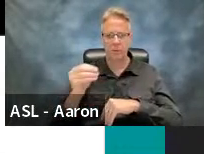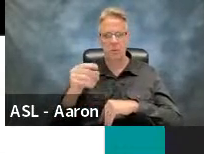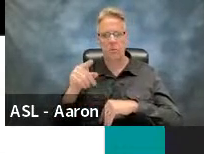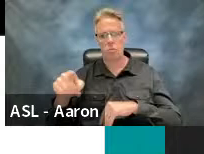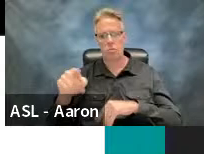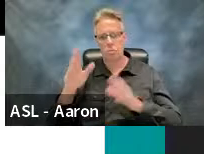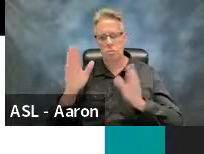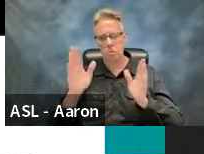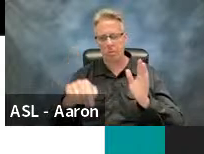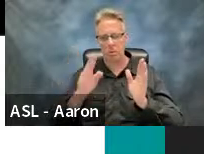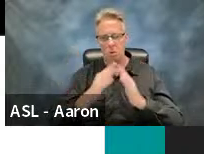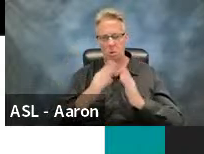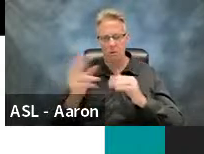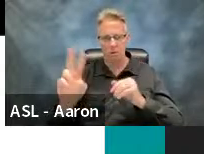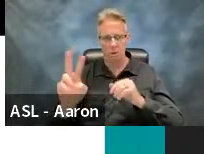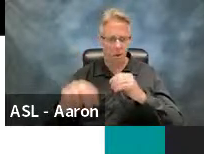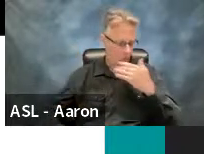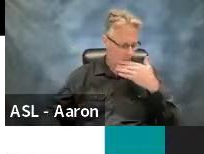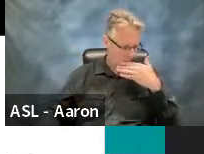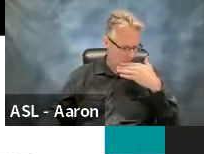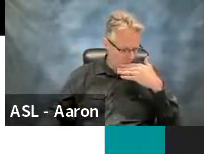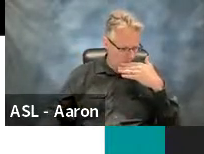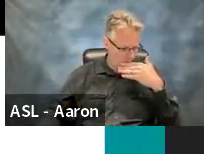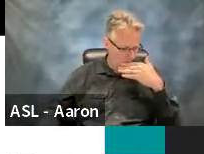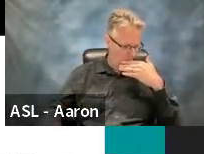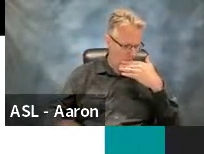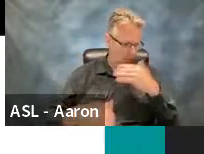to downtown Vancouver.